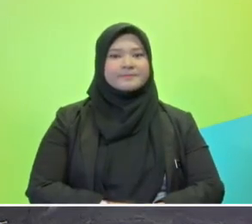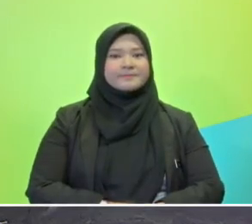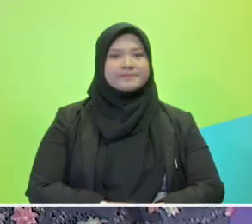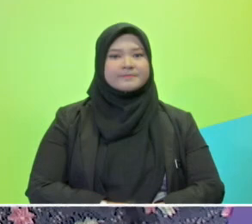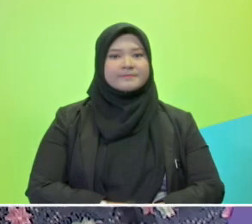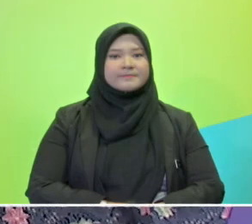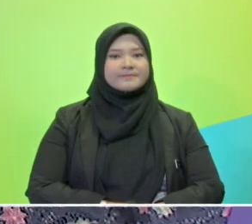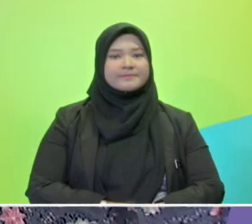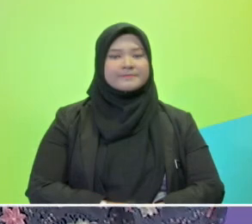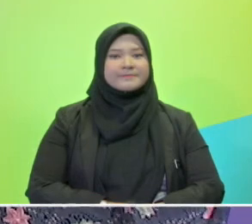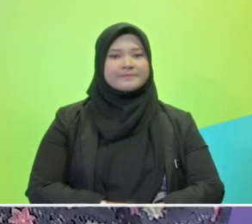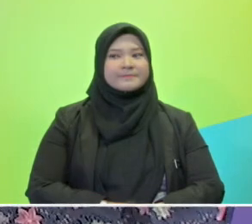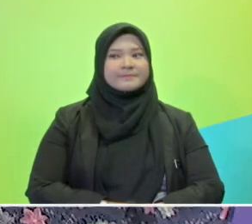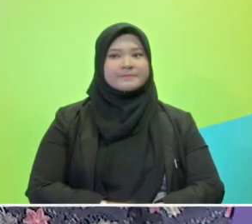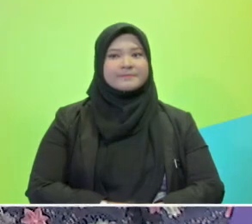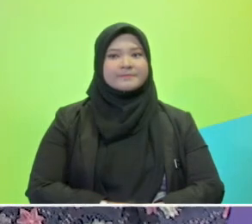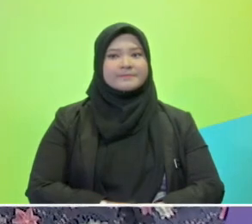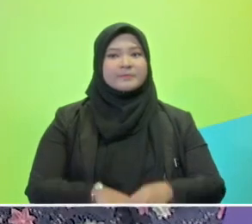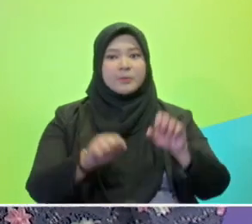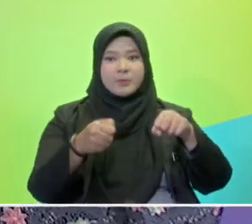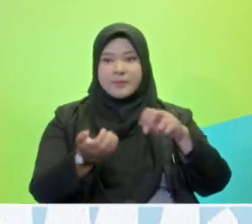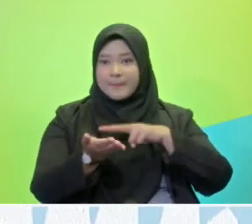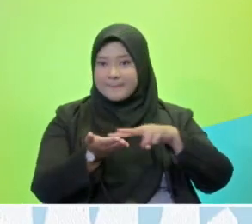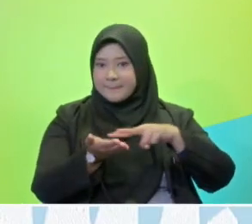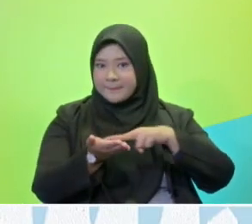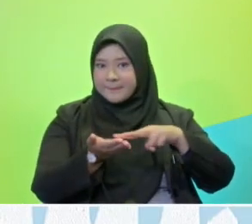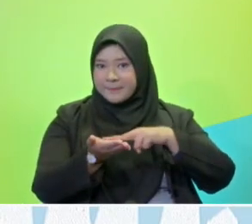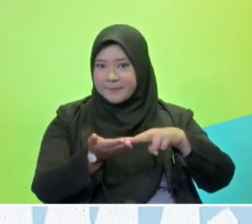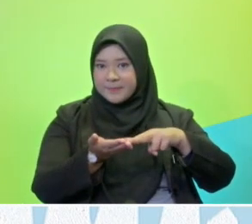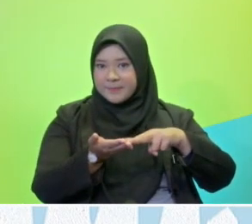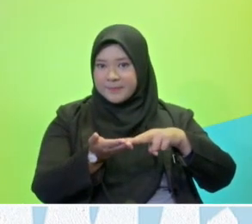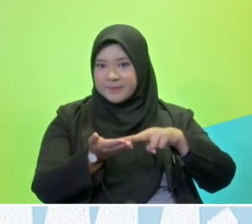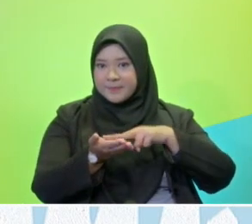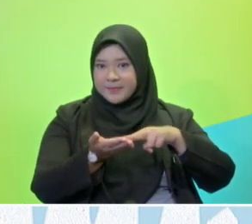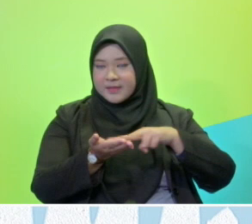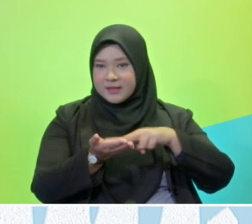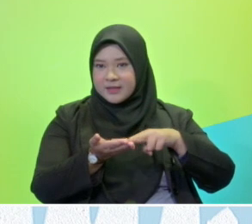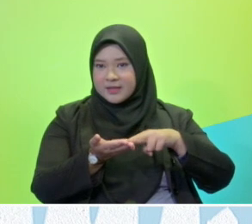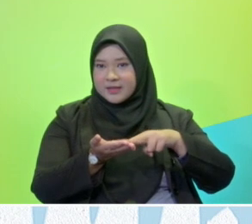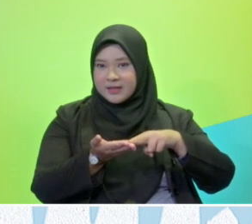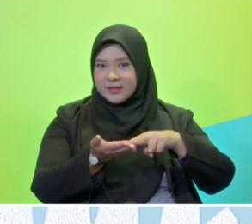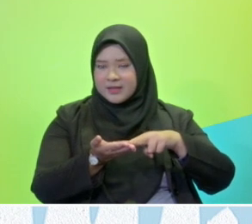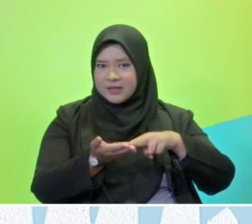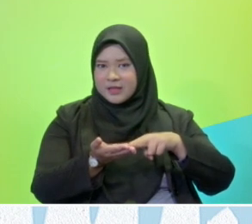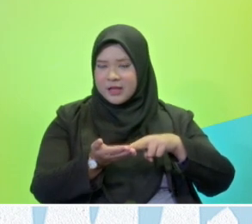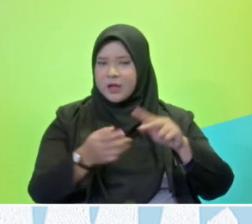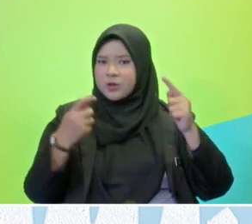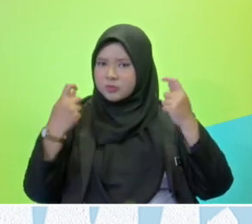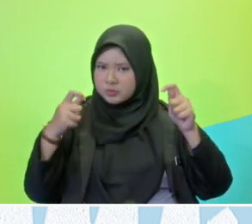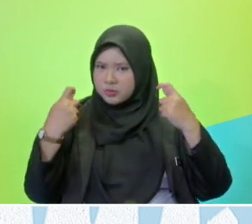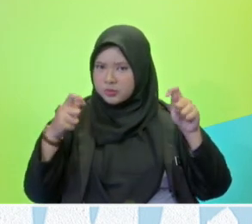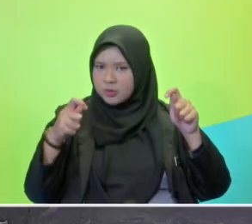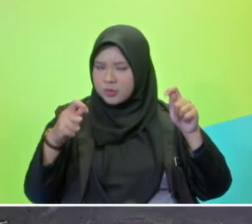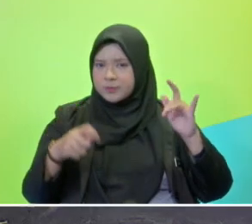name's Toby. He's 7 years old. He has a toy airplane. So, is it a red